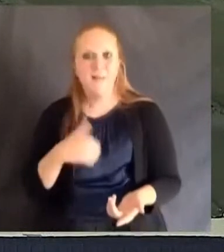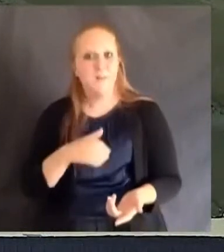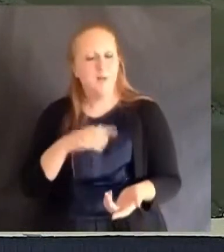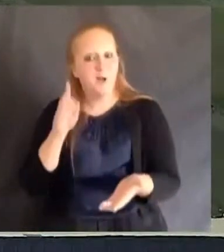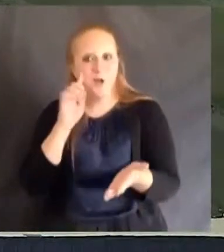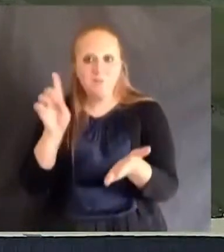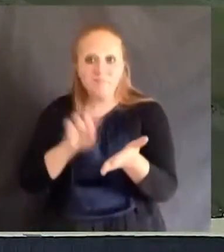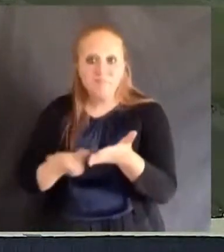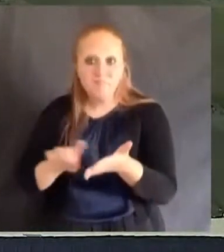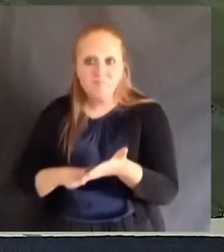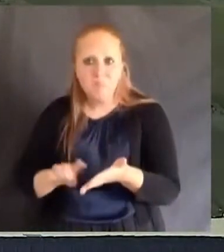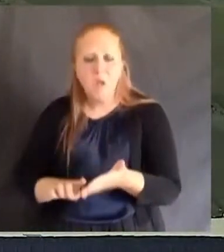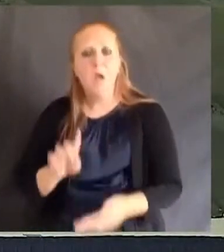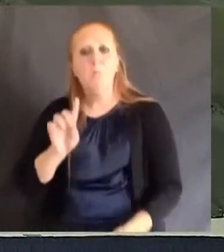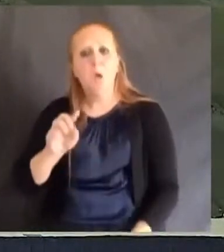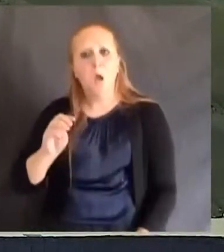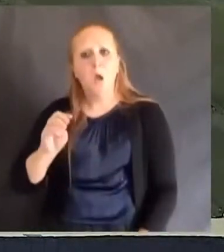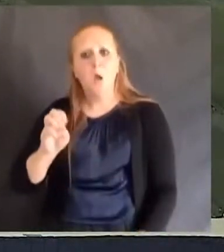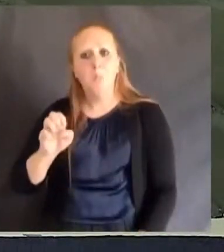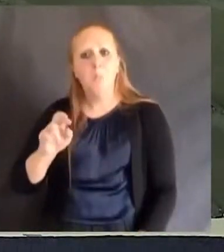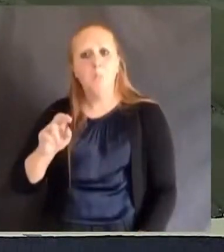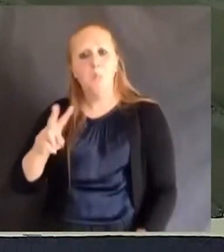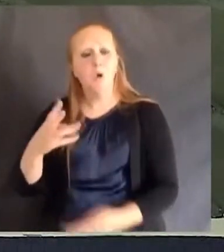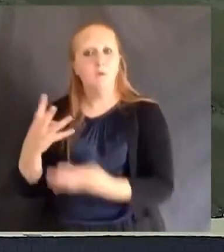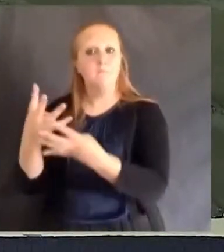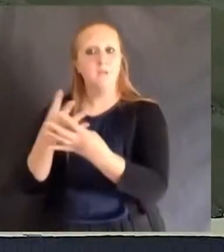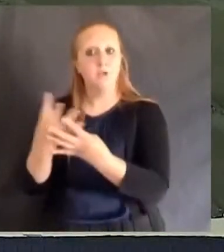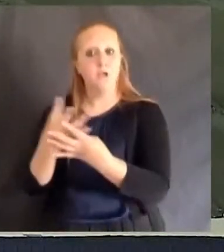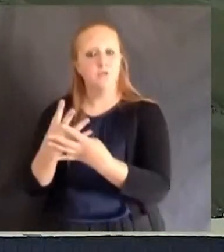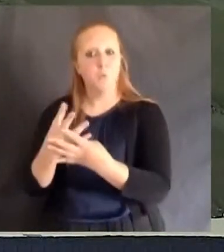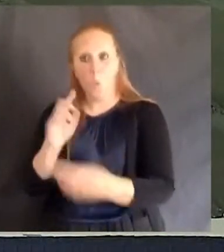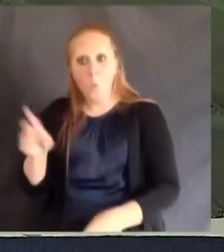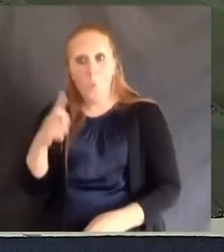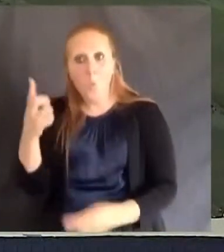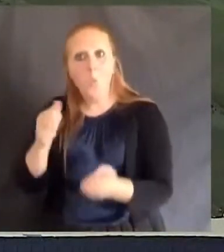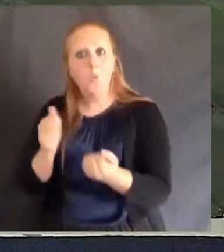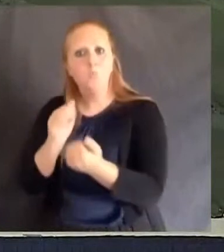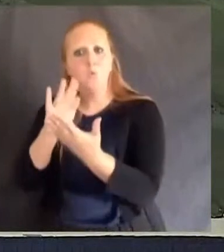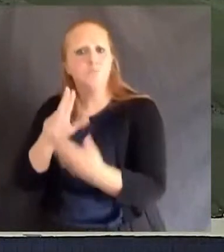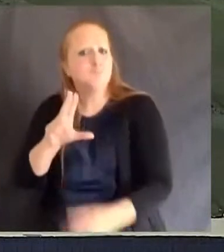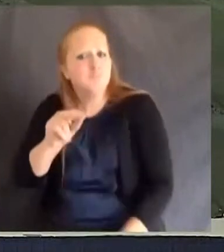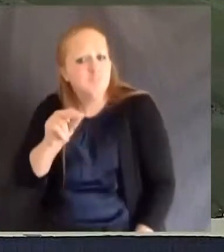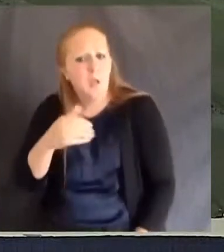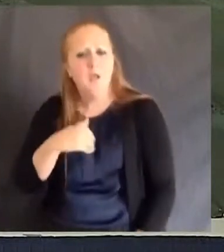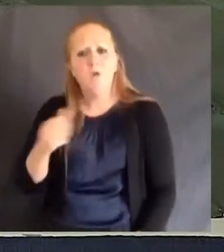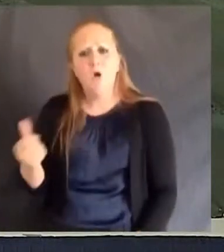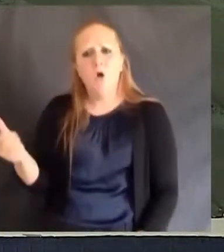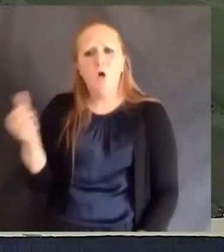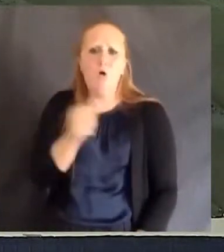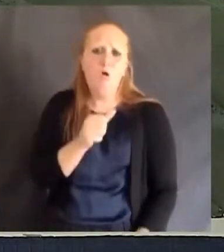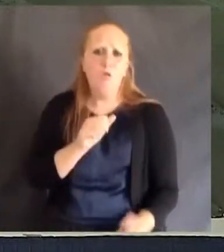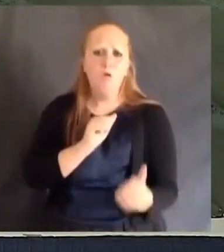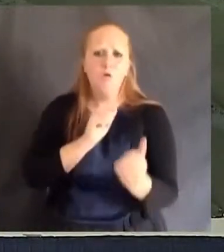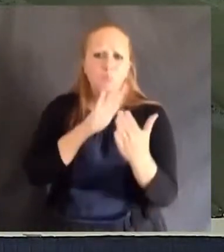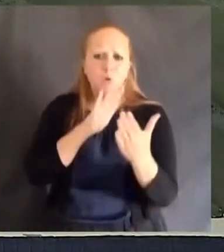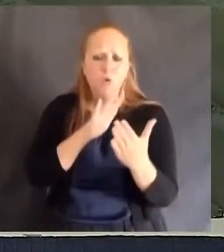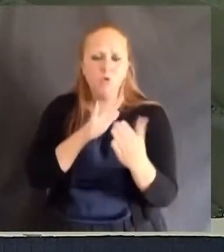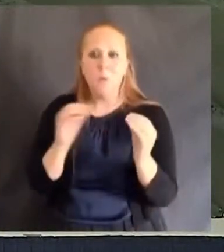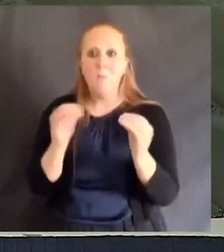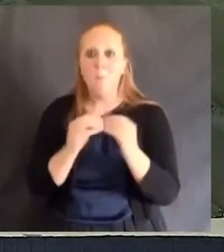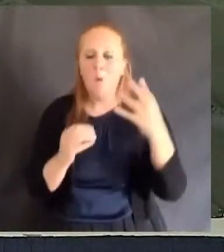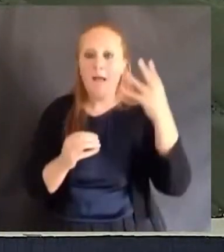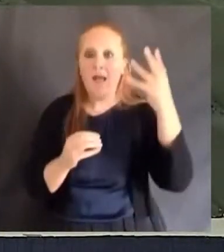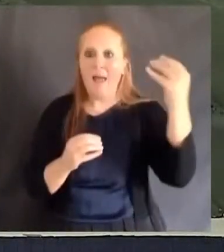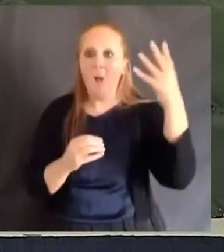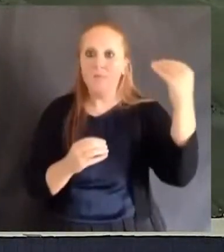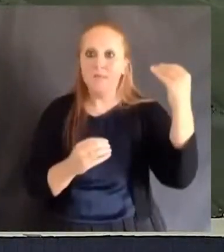at. Now, there are other ways to move air. You can bring in more outside air rather than recirculated air, but then the air